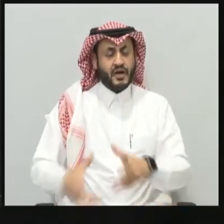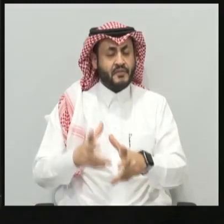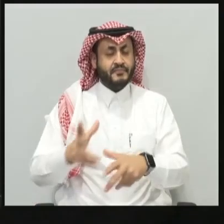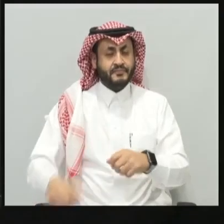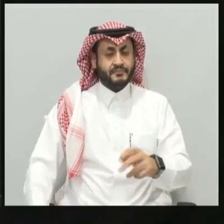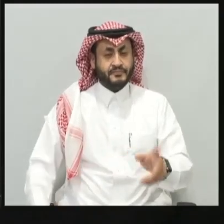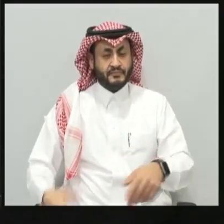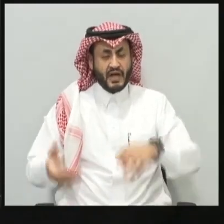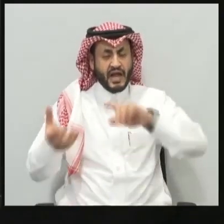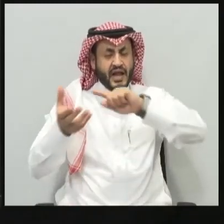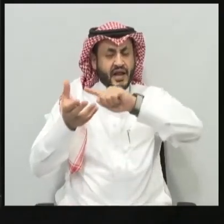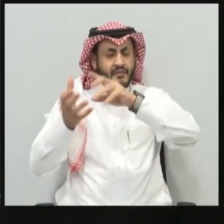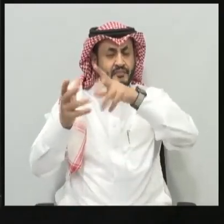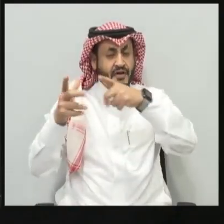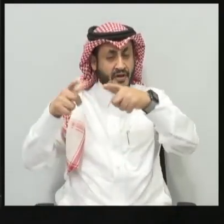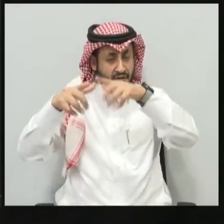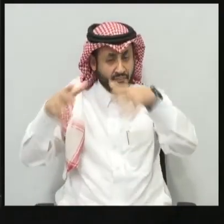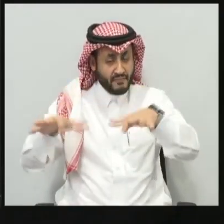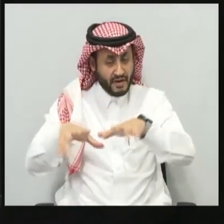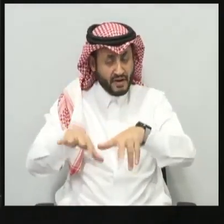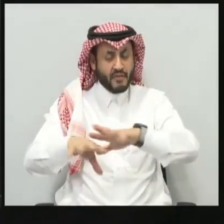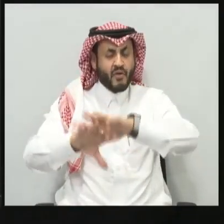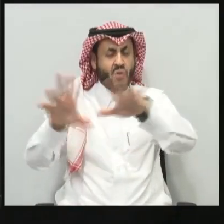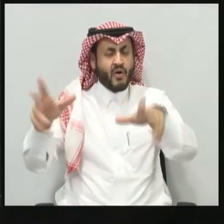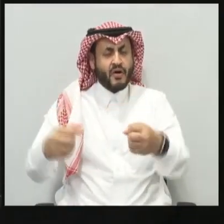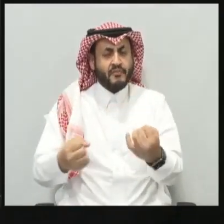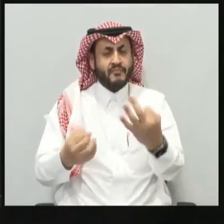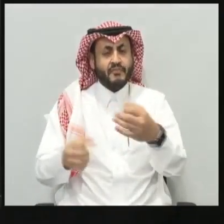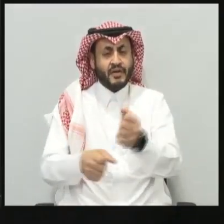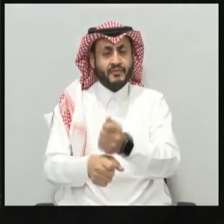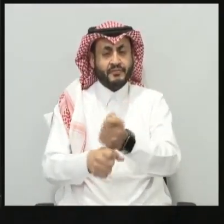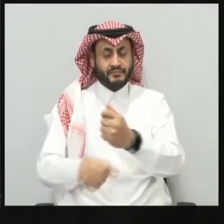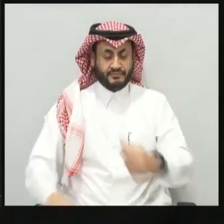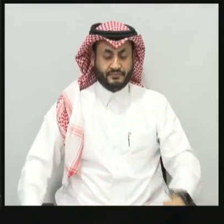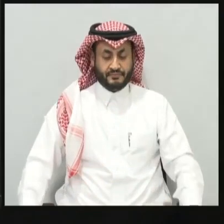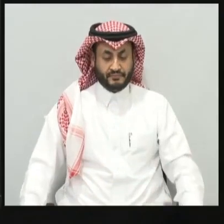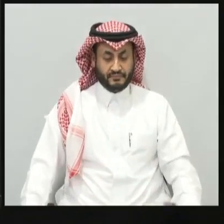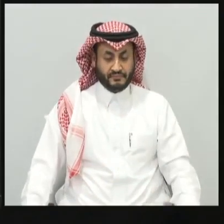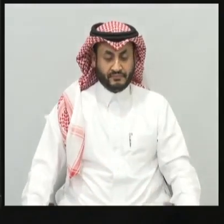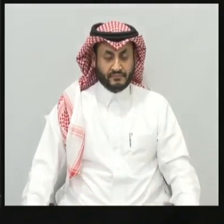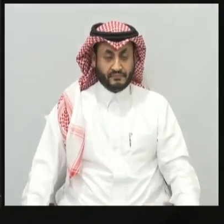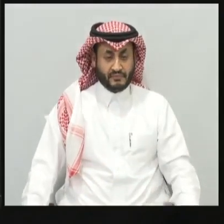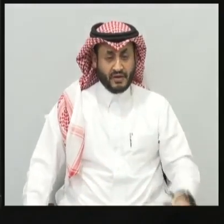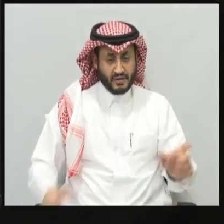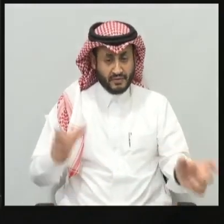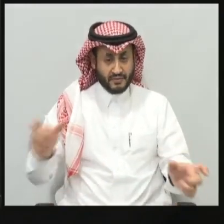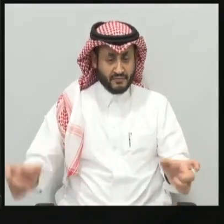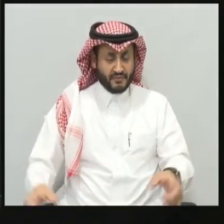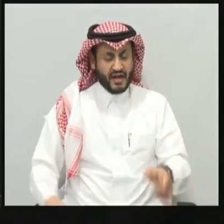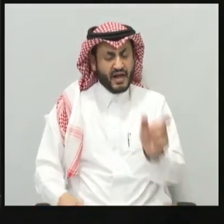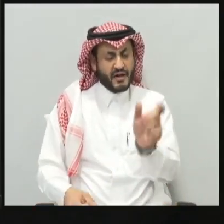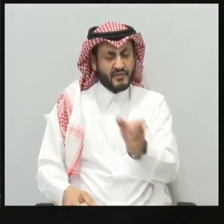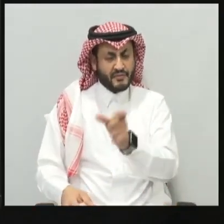about designers, programmers, and etc. So we have different jobs, and each